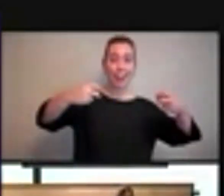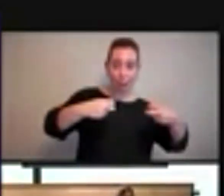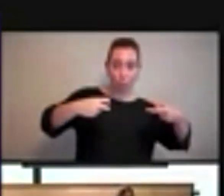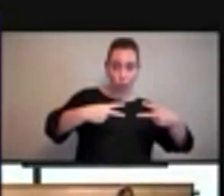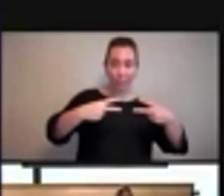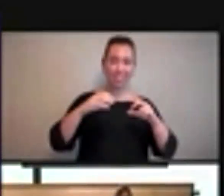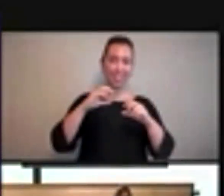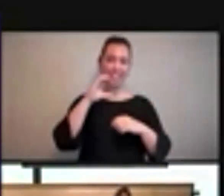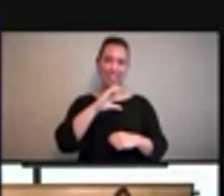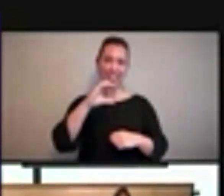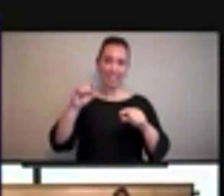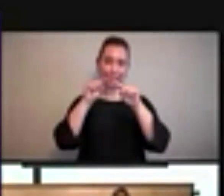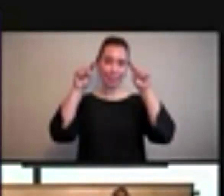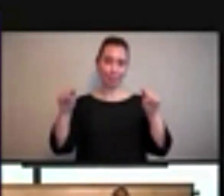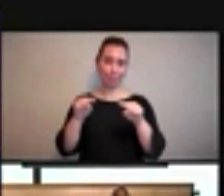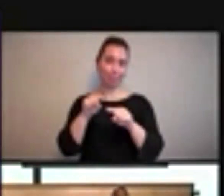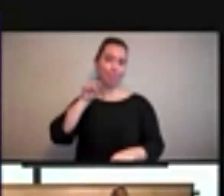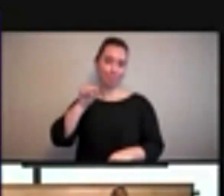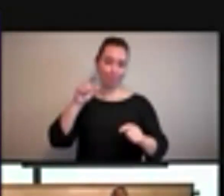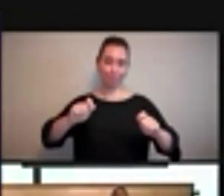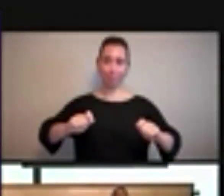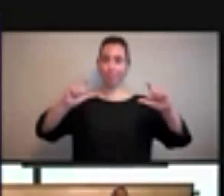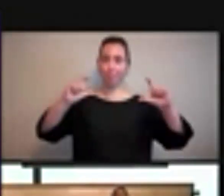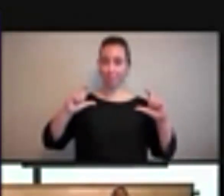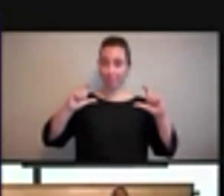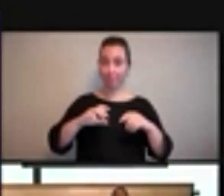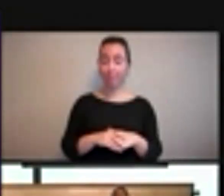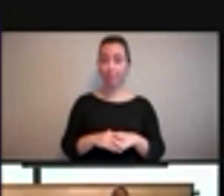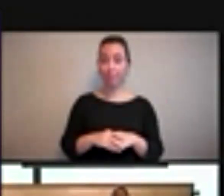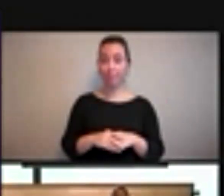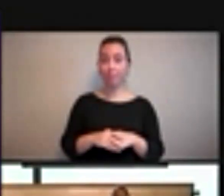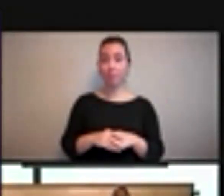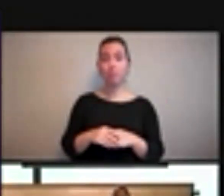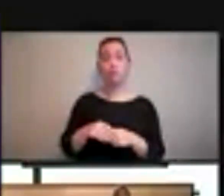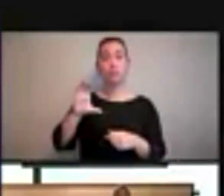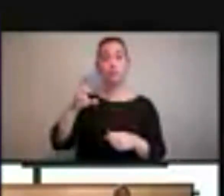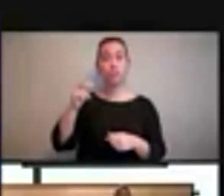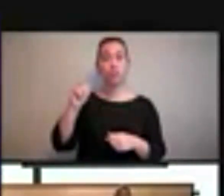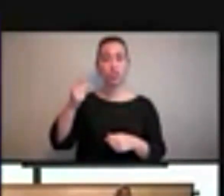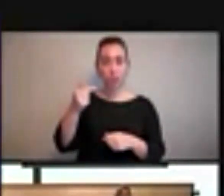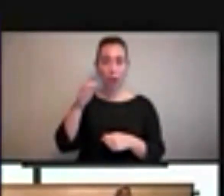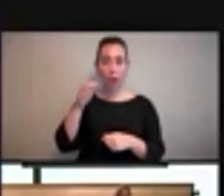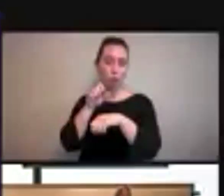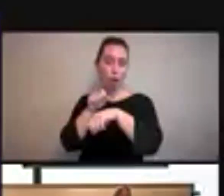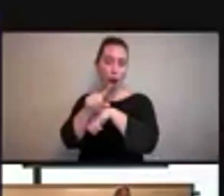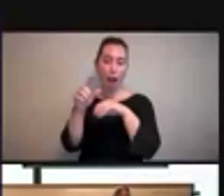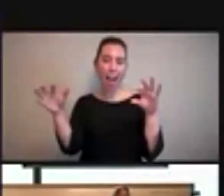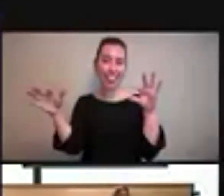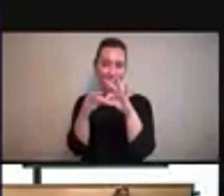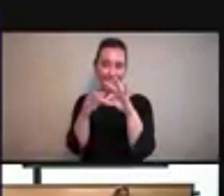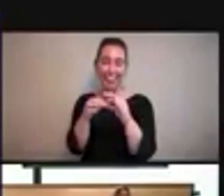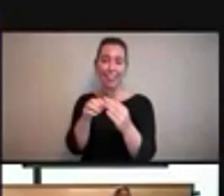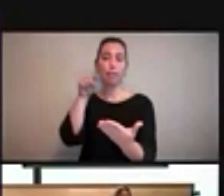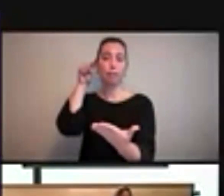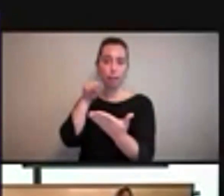CC button in Zoom. You can also follow the link that will be provided in the chat by one of my colleagues, and there you can also